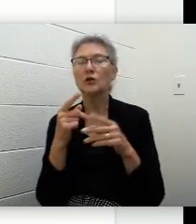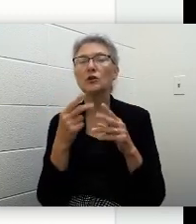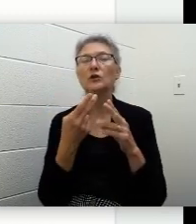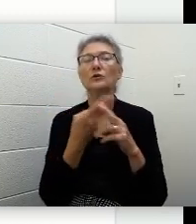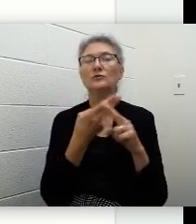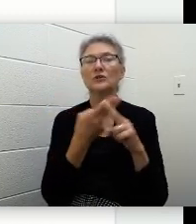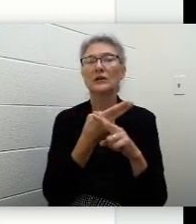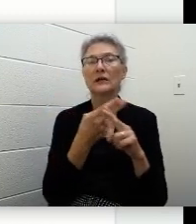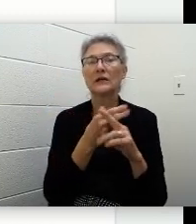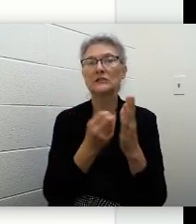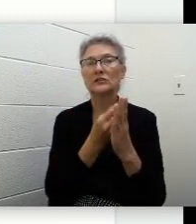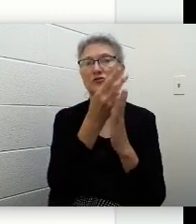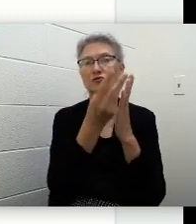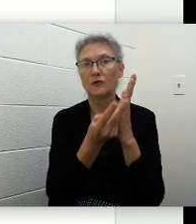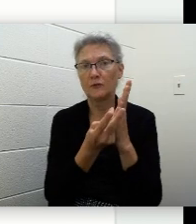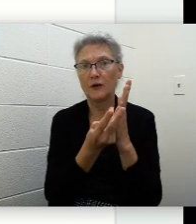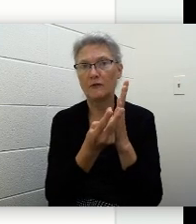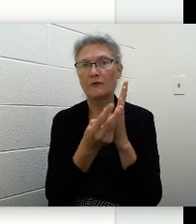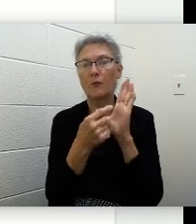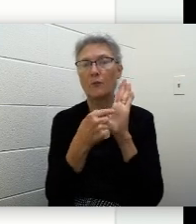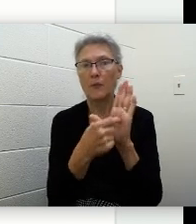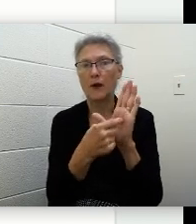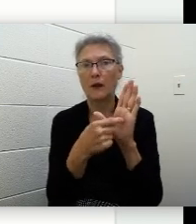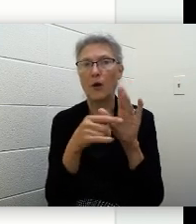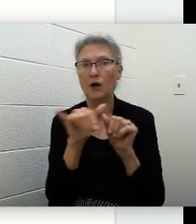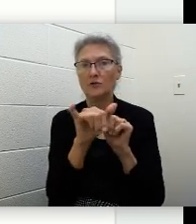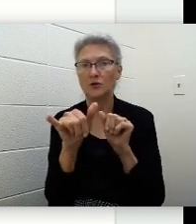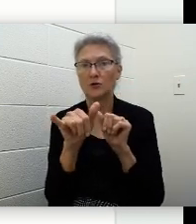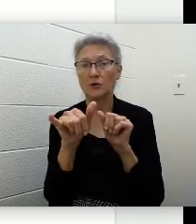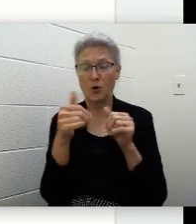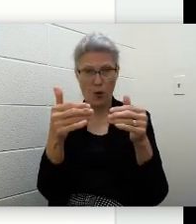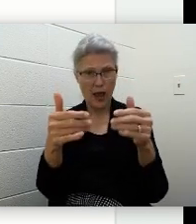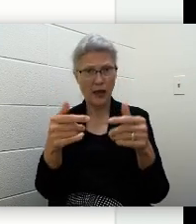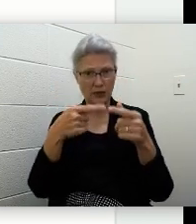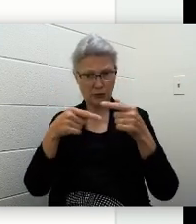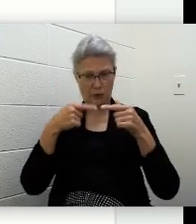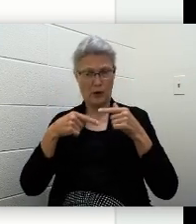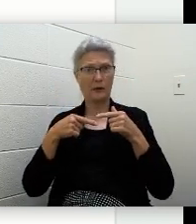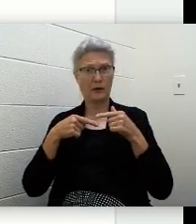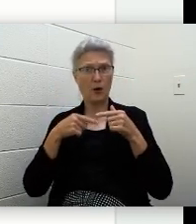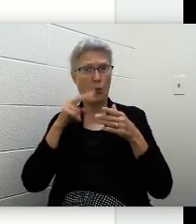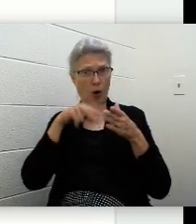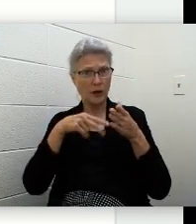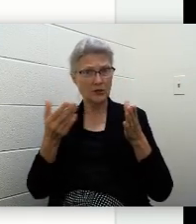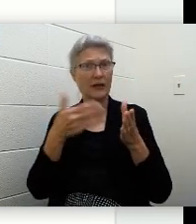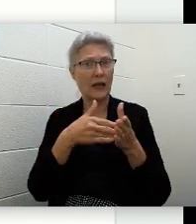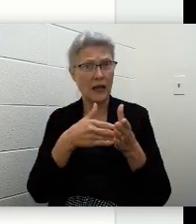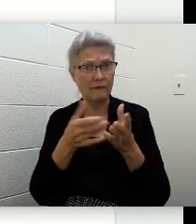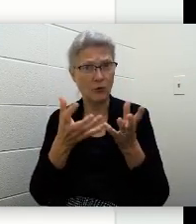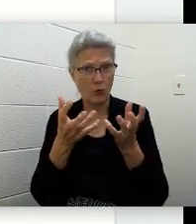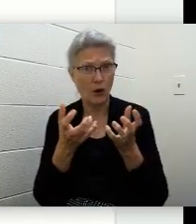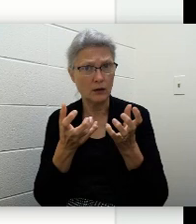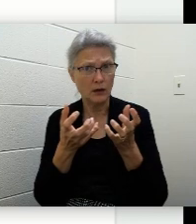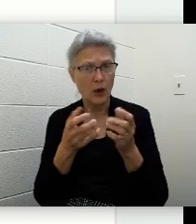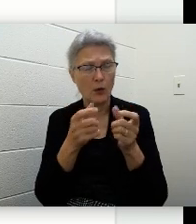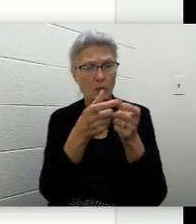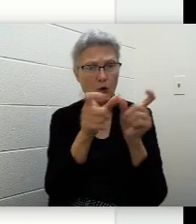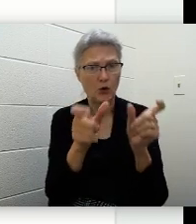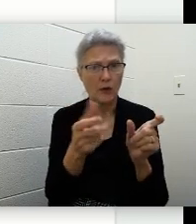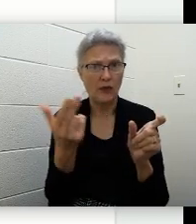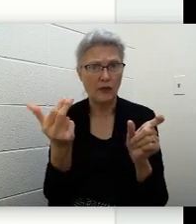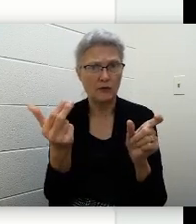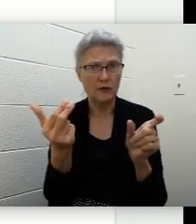well. Feel free to rewind and watch those base 10 blocks being used and how we broke apart that 13.